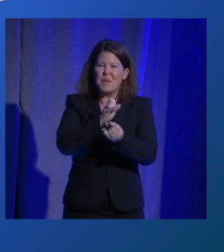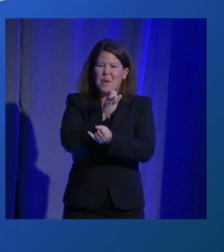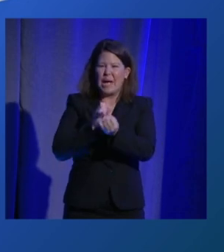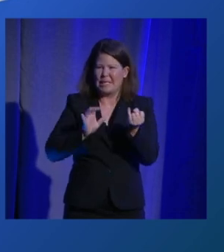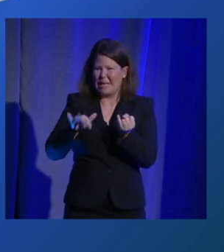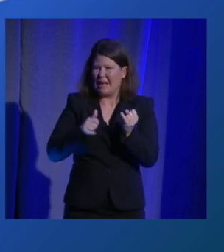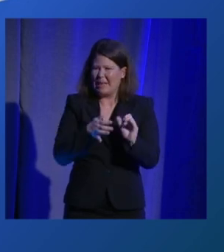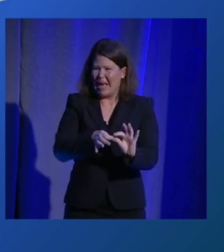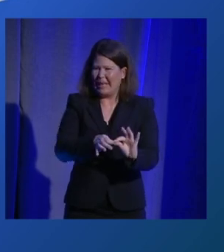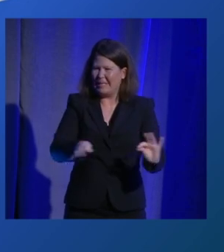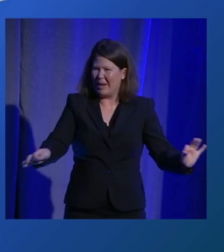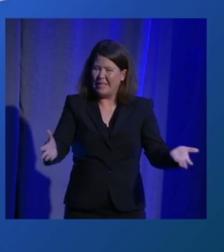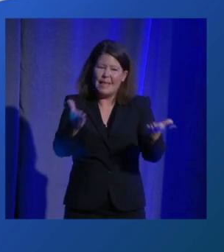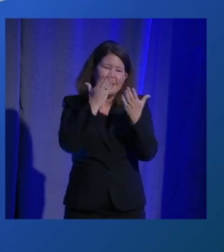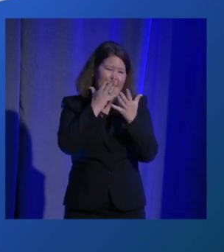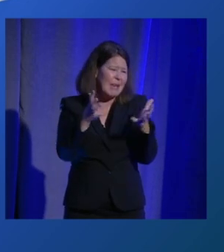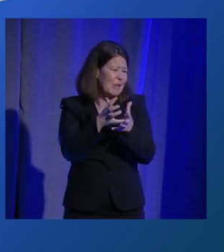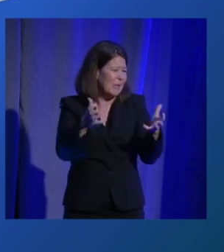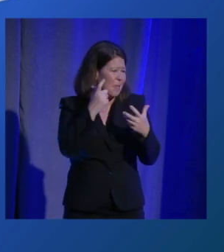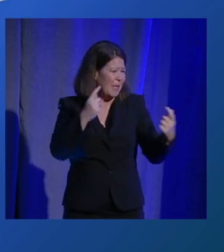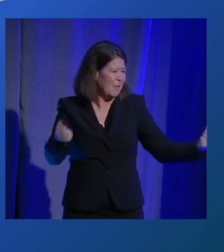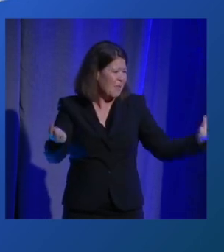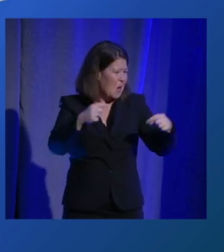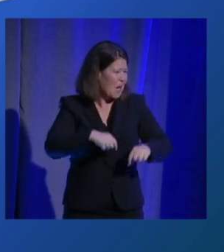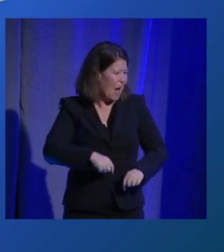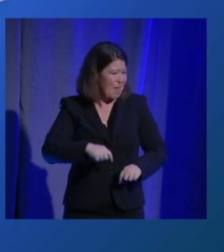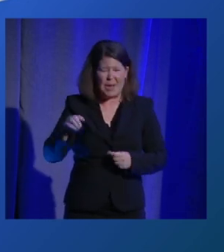Louie for being here we appreciate Round of